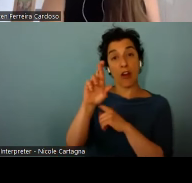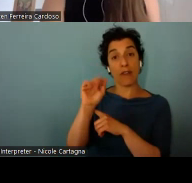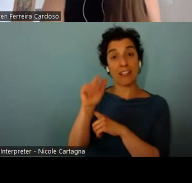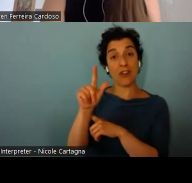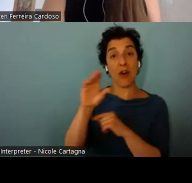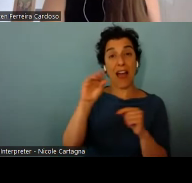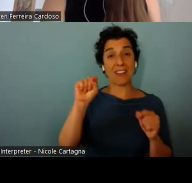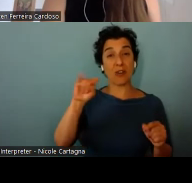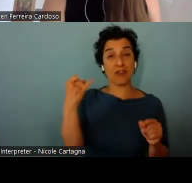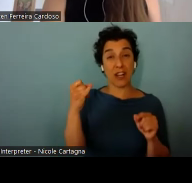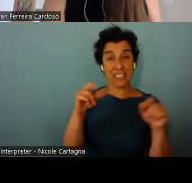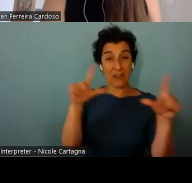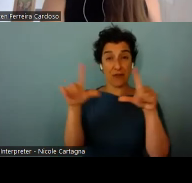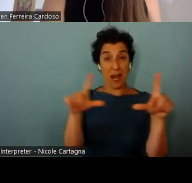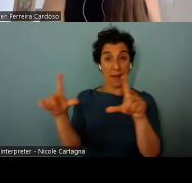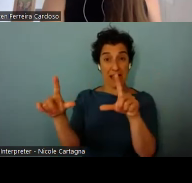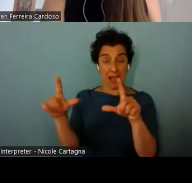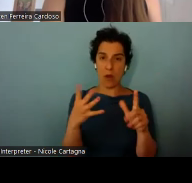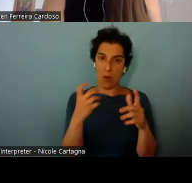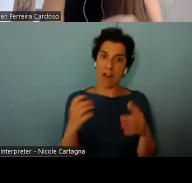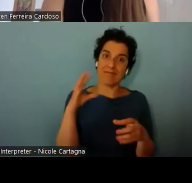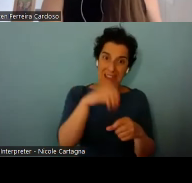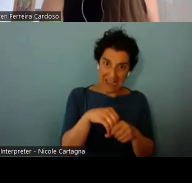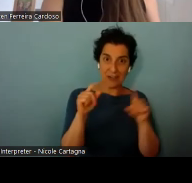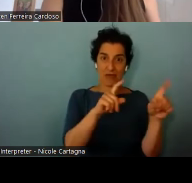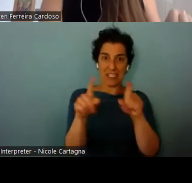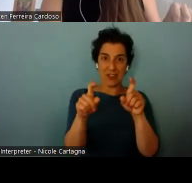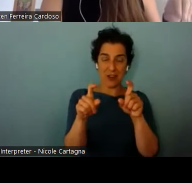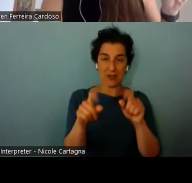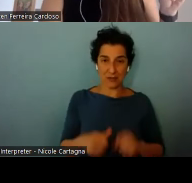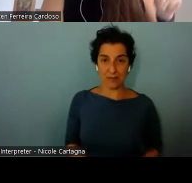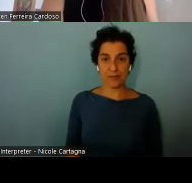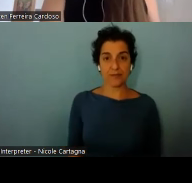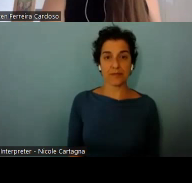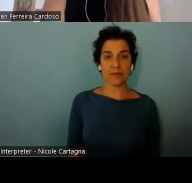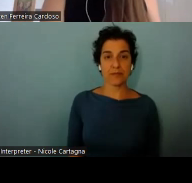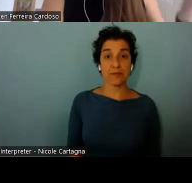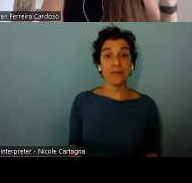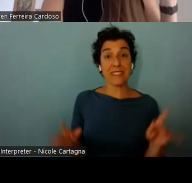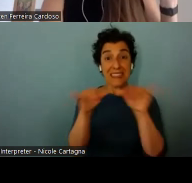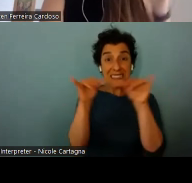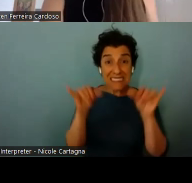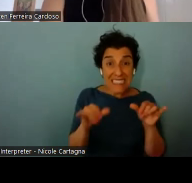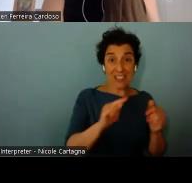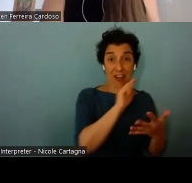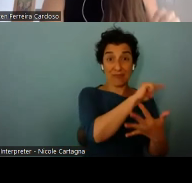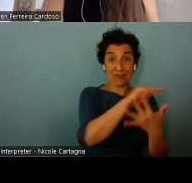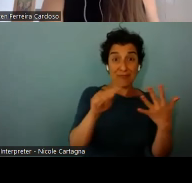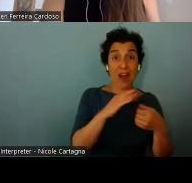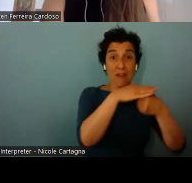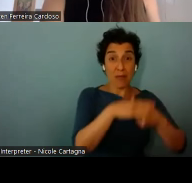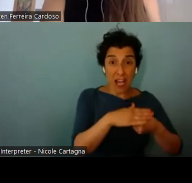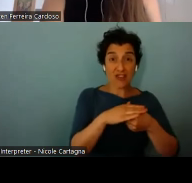that were experienced as a result of the pandemic, that we point to the systems of oppression and the inequity and